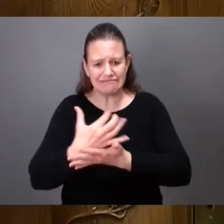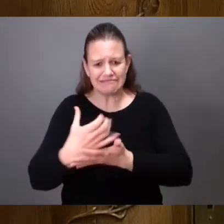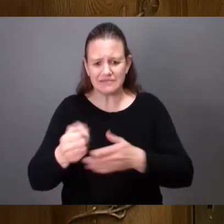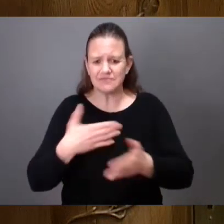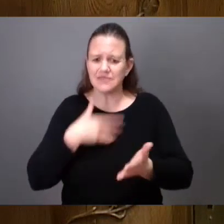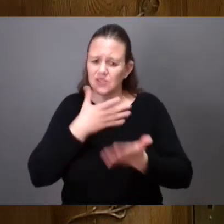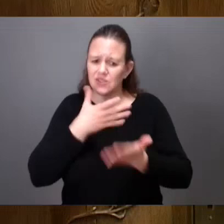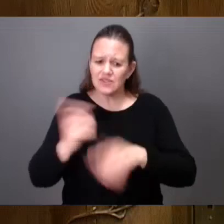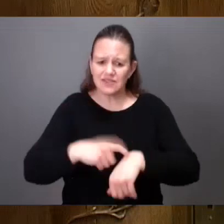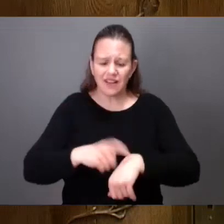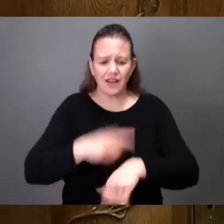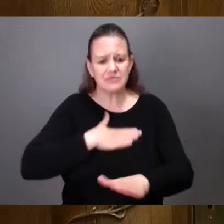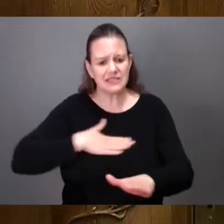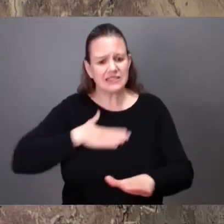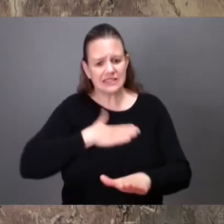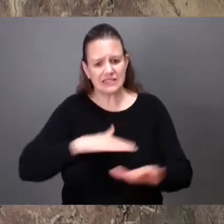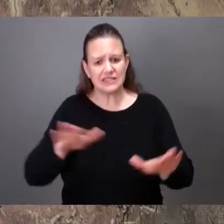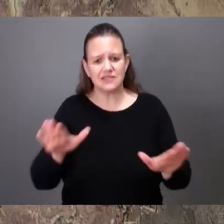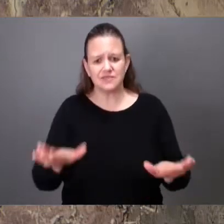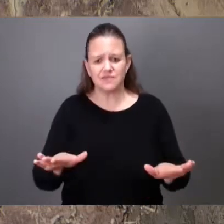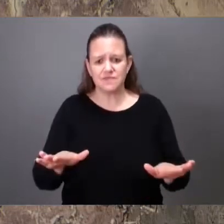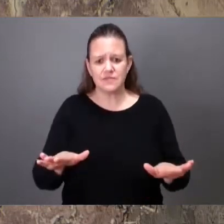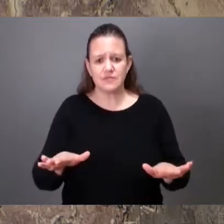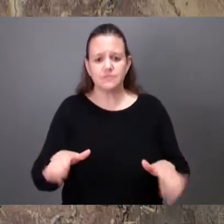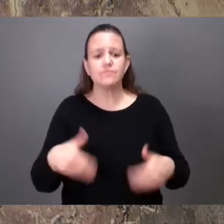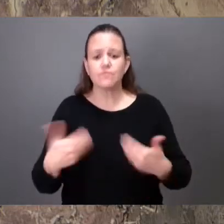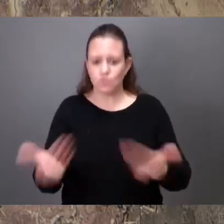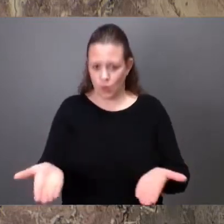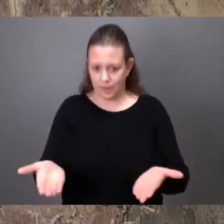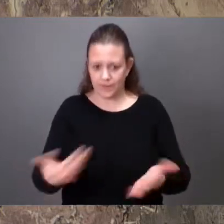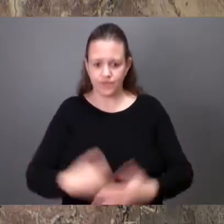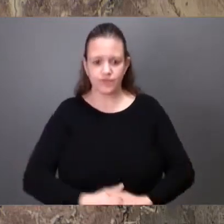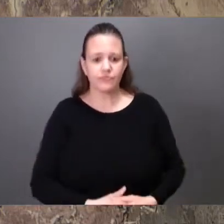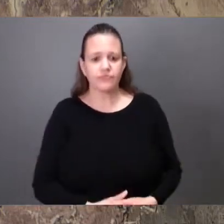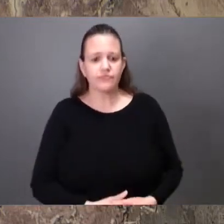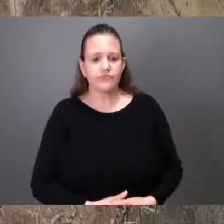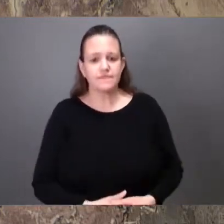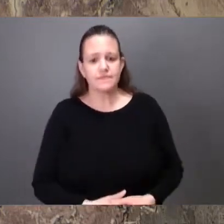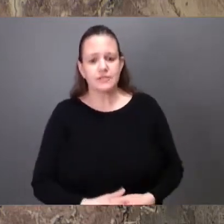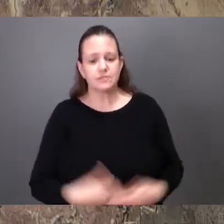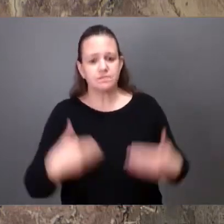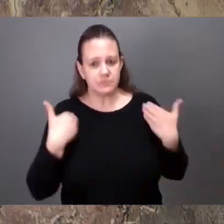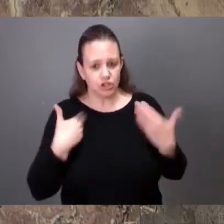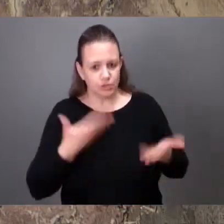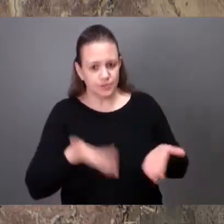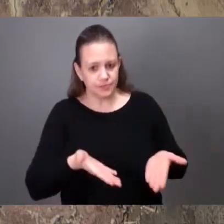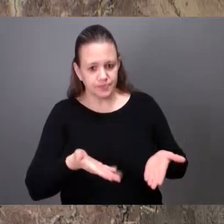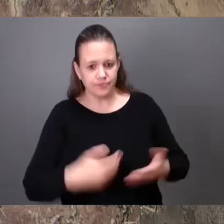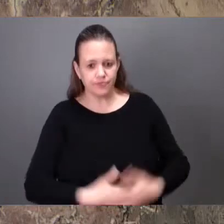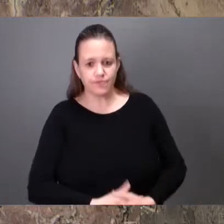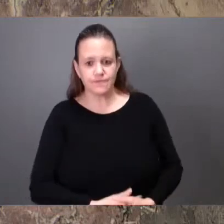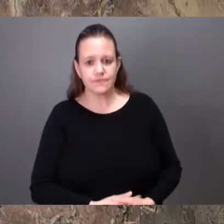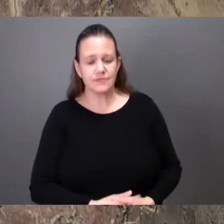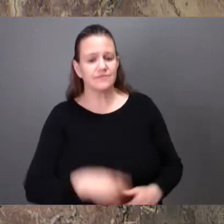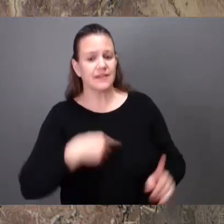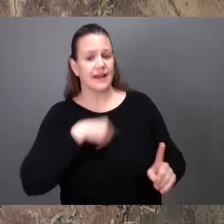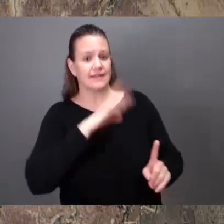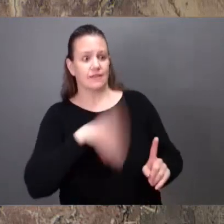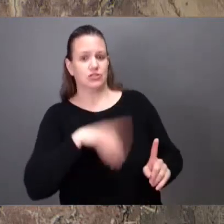Minister will conclude. I have never said I don't support independent oversight. In fact, I do.